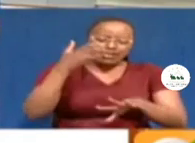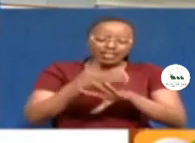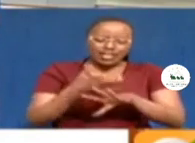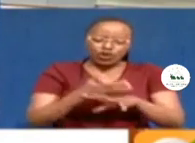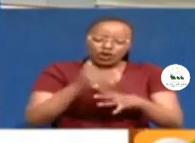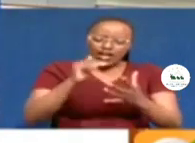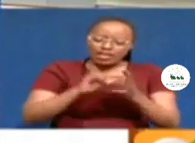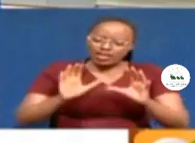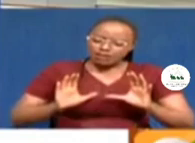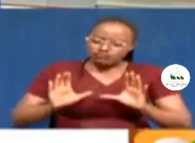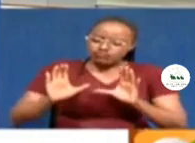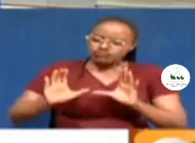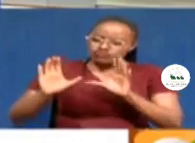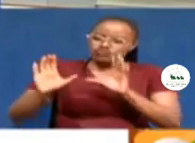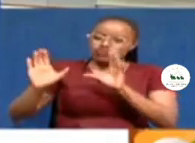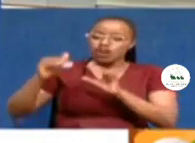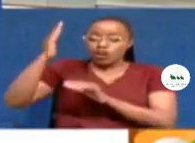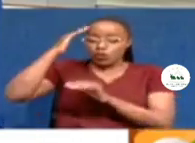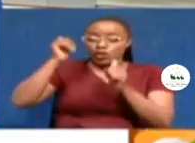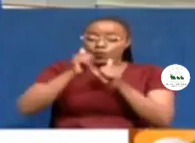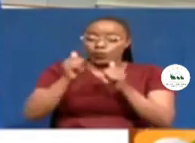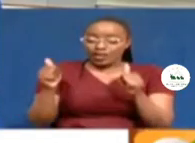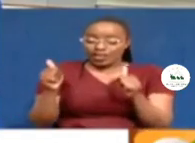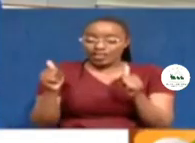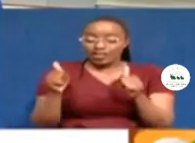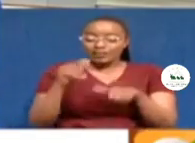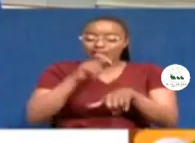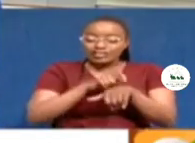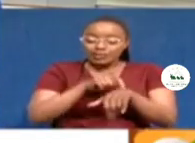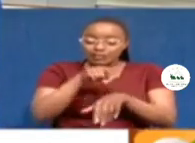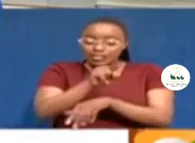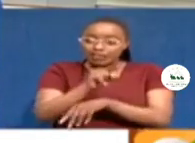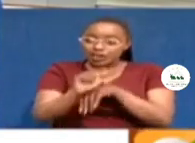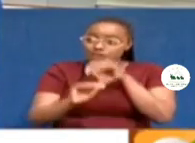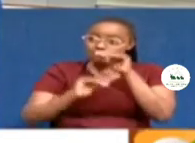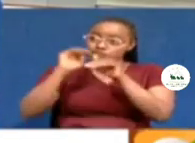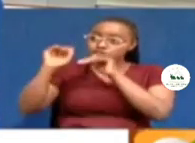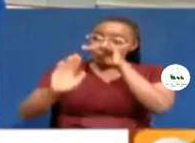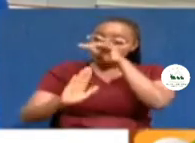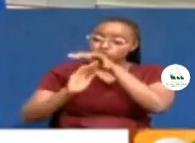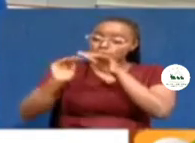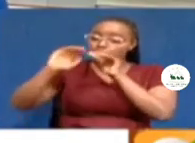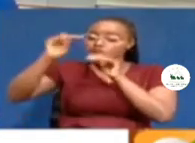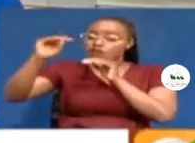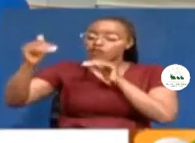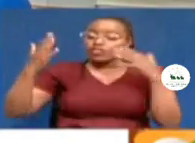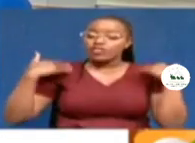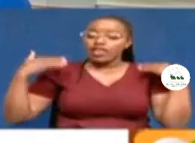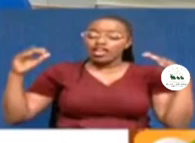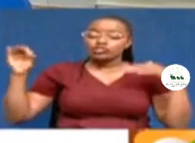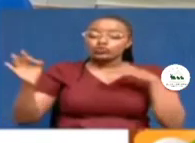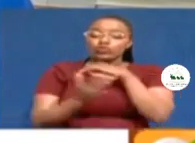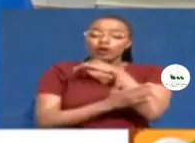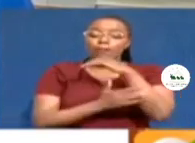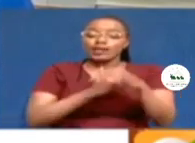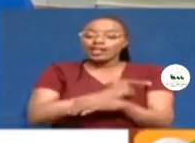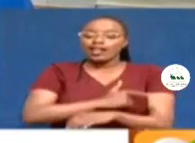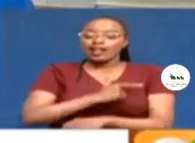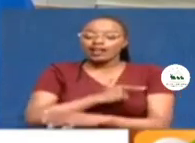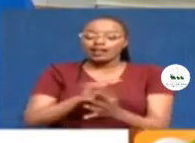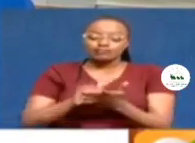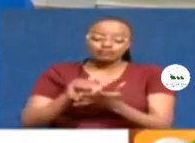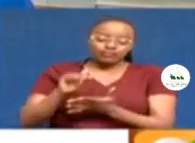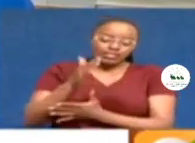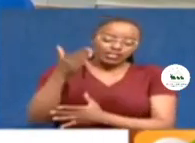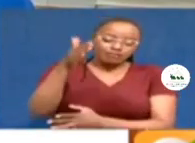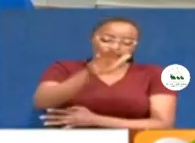again, knowing very well that when he gets to the top of the mountain, the angel of mischief will push